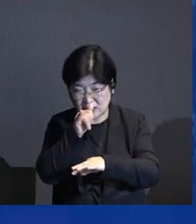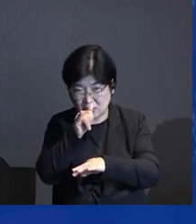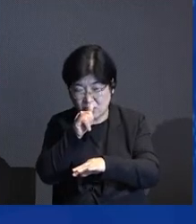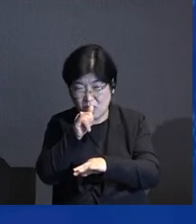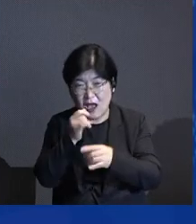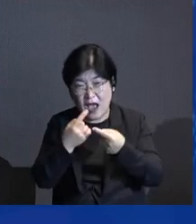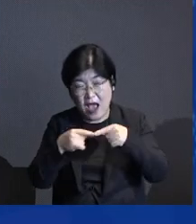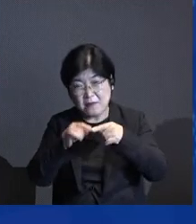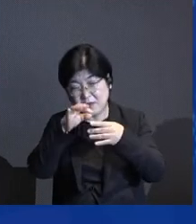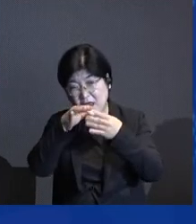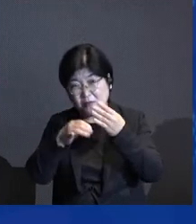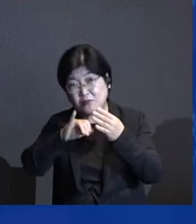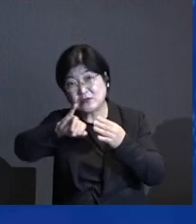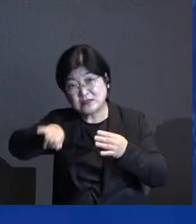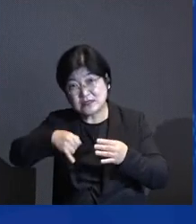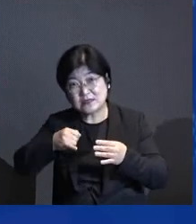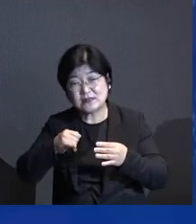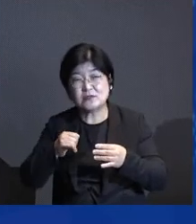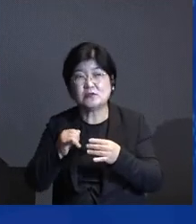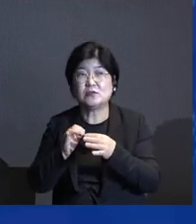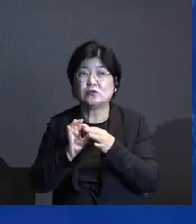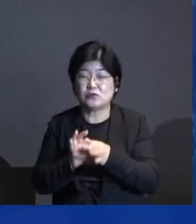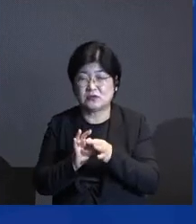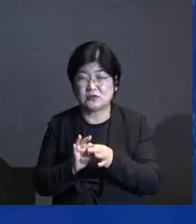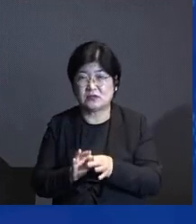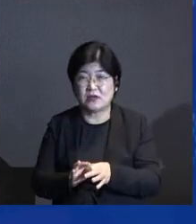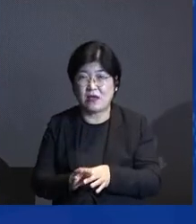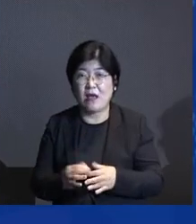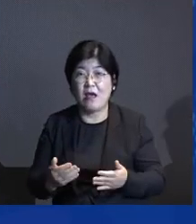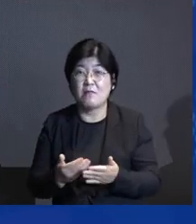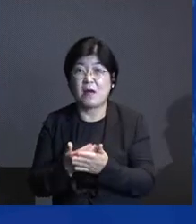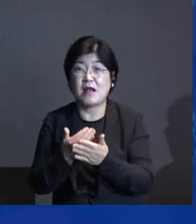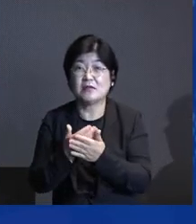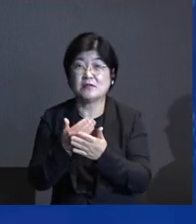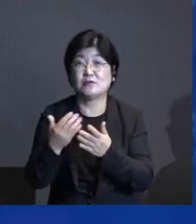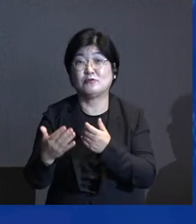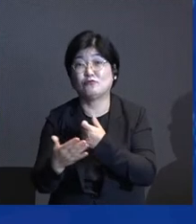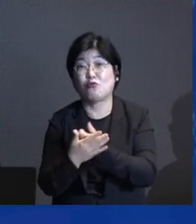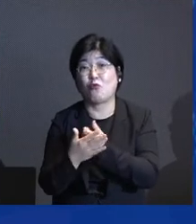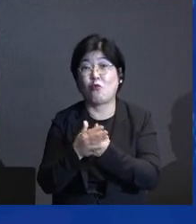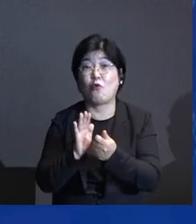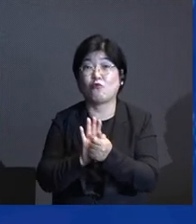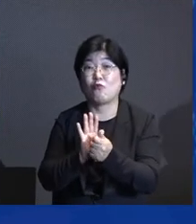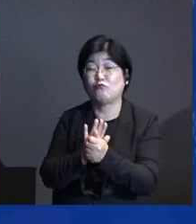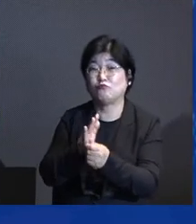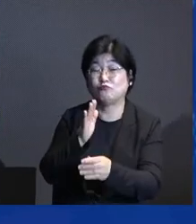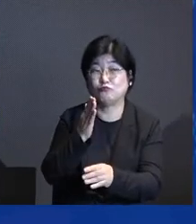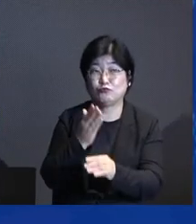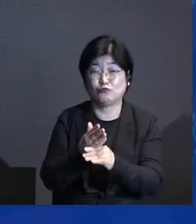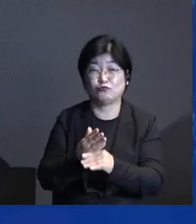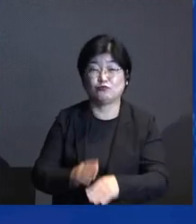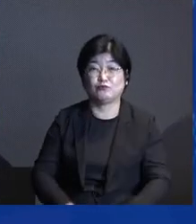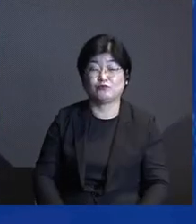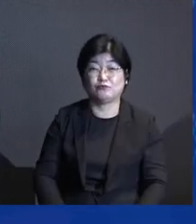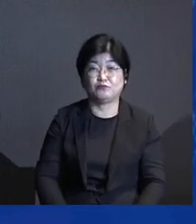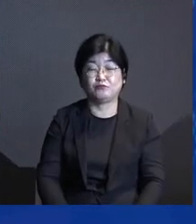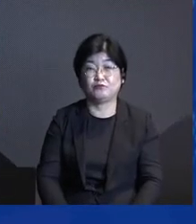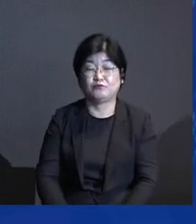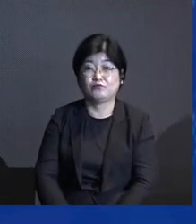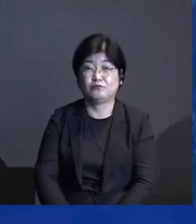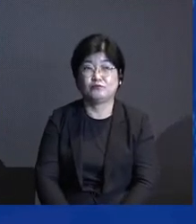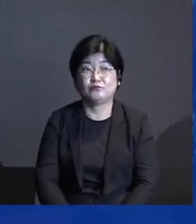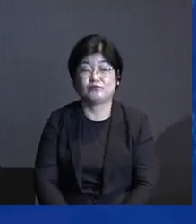local authorities of a community-based integrated elderly care model through the networking in Thailand for